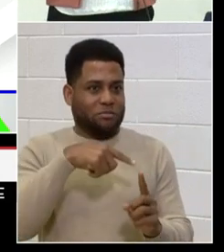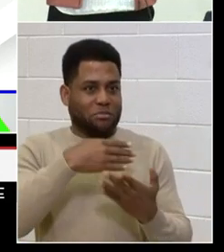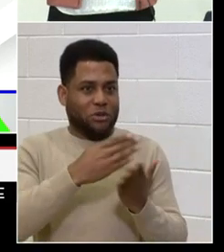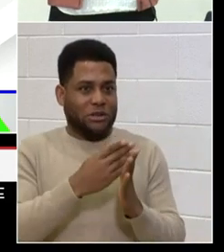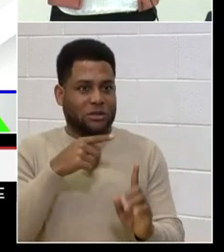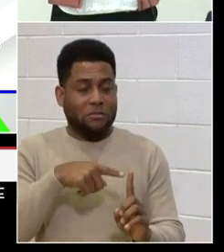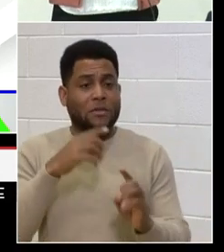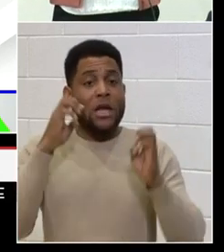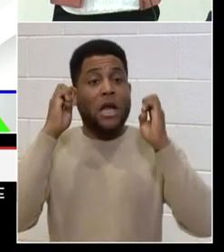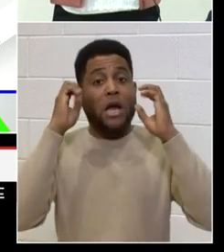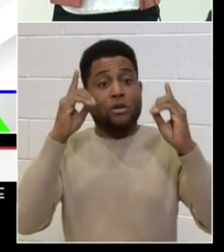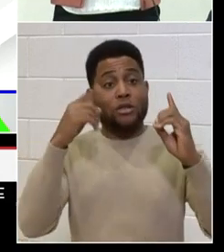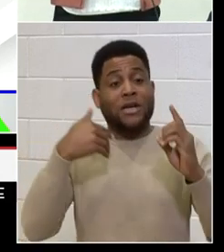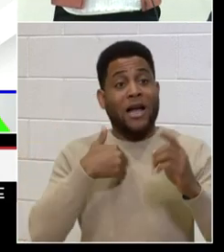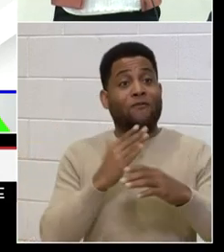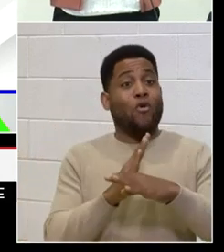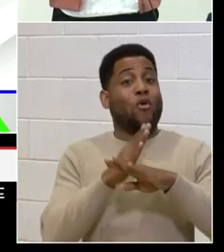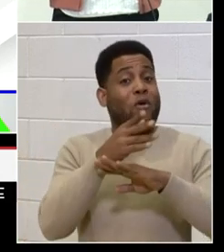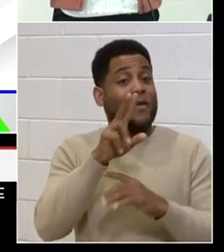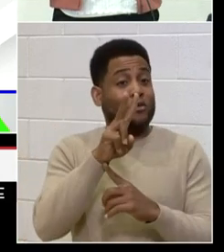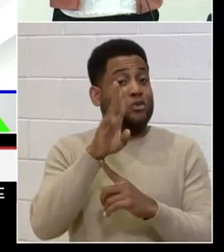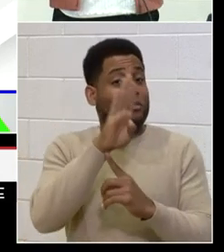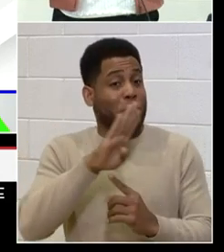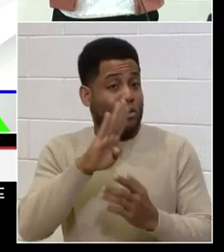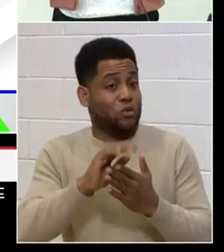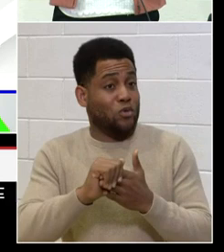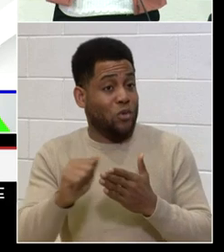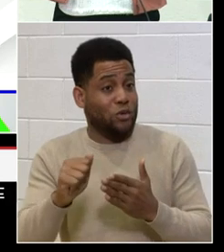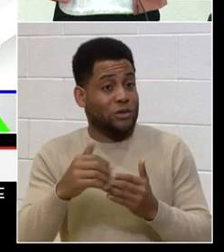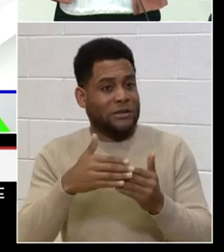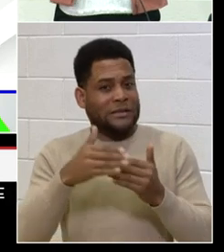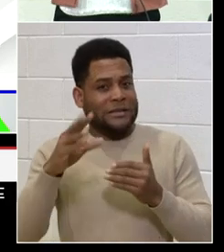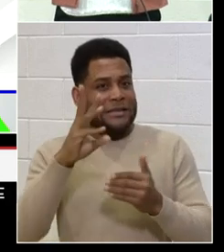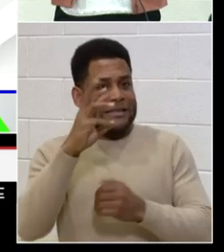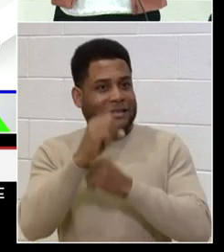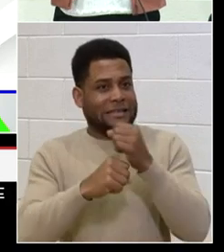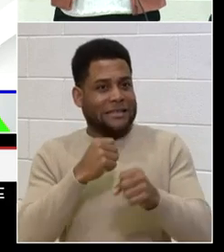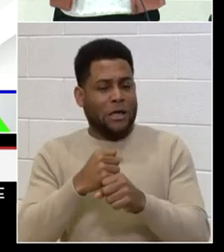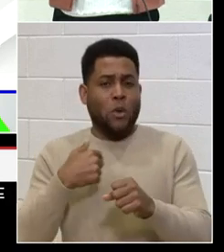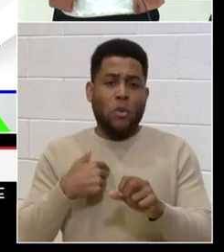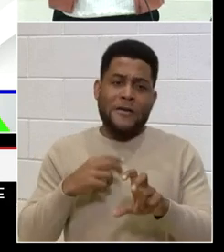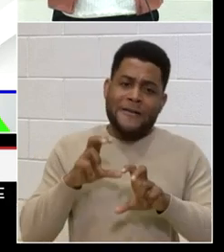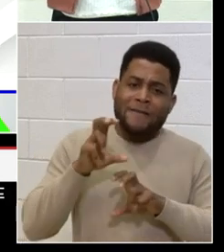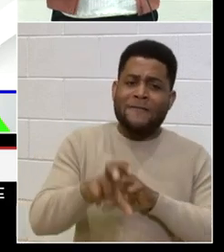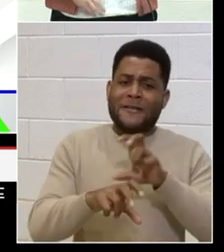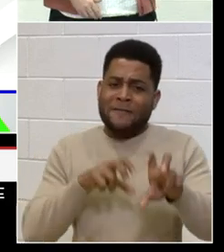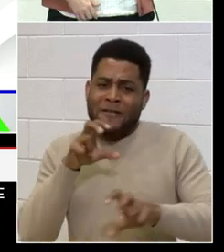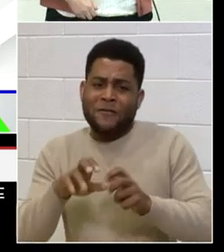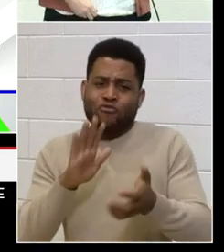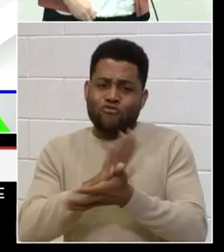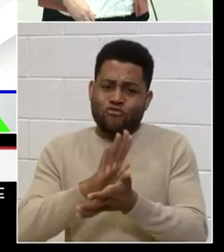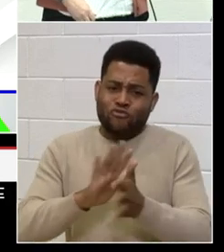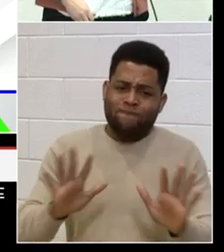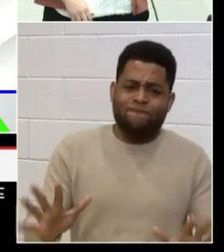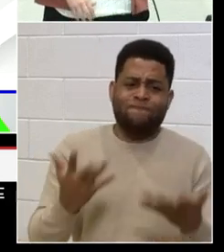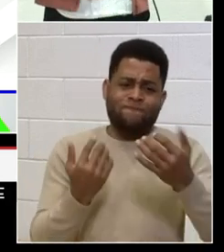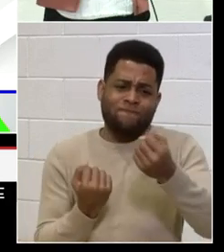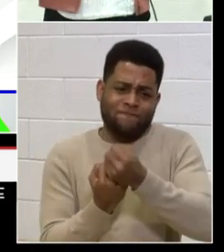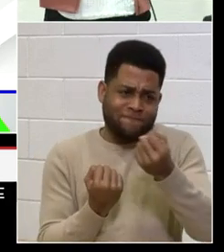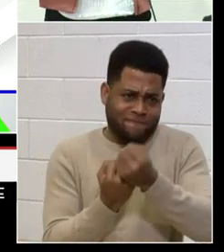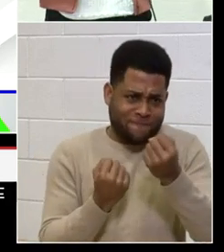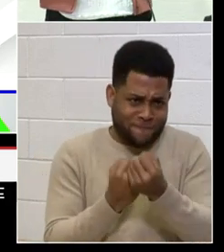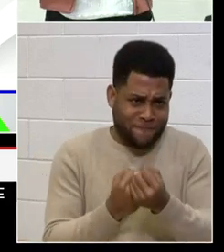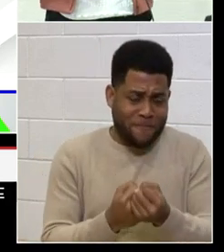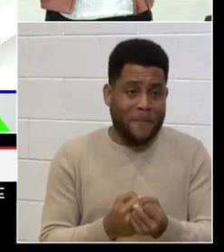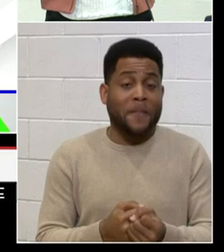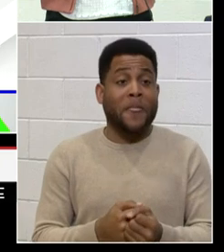billion over 6 years to invest in school modernizations. Since Mayor Bowser took office in 2015, she has